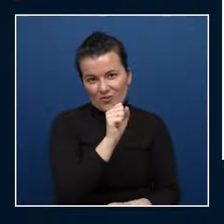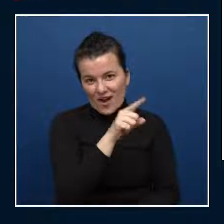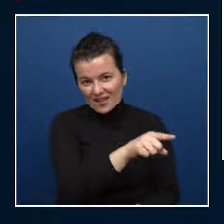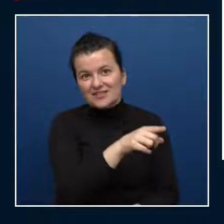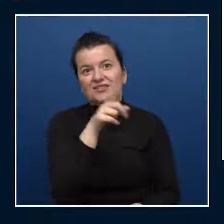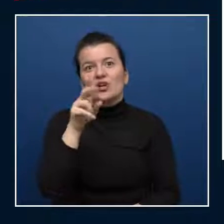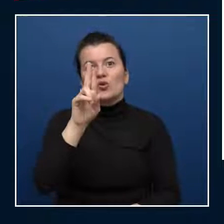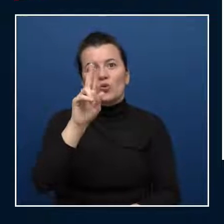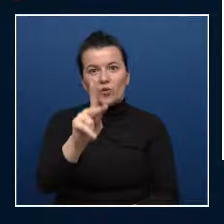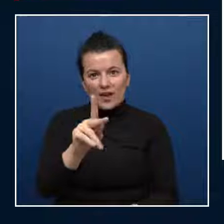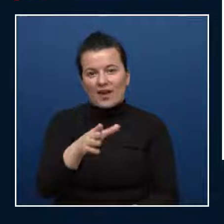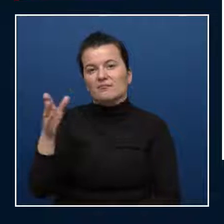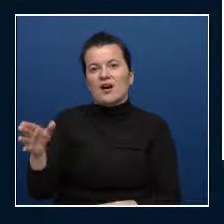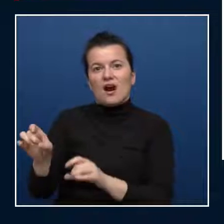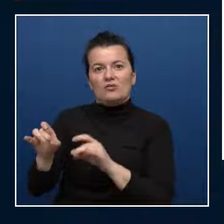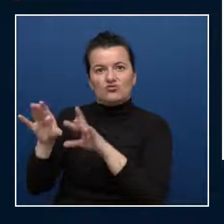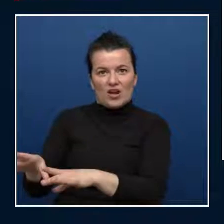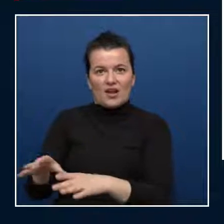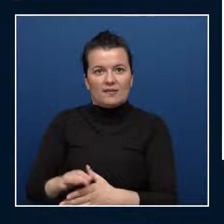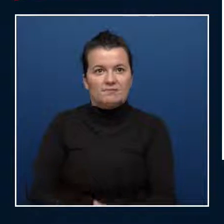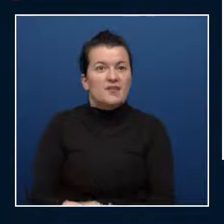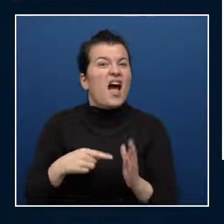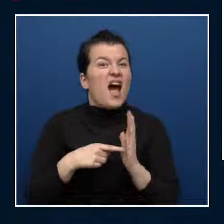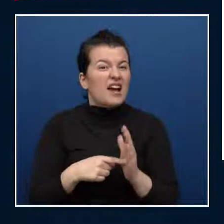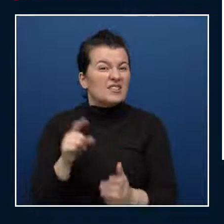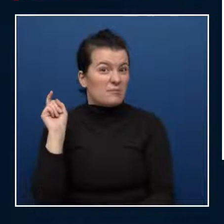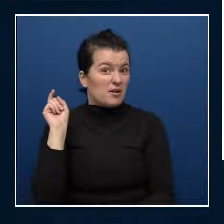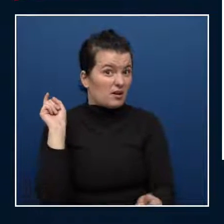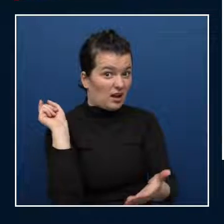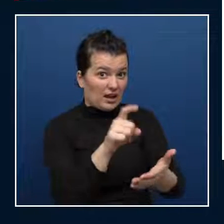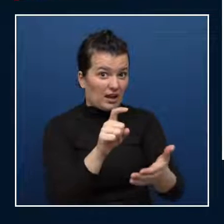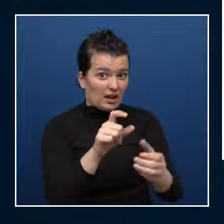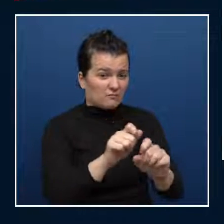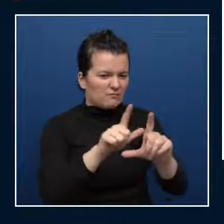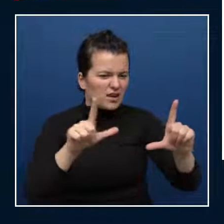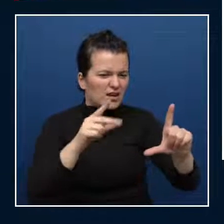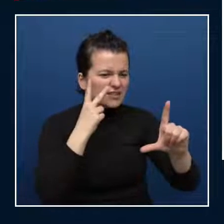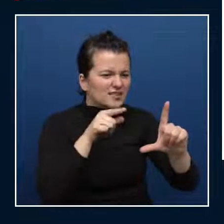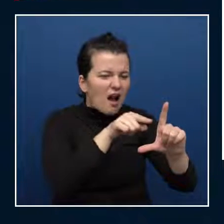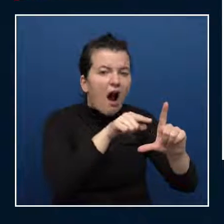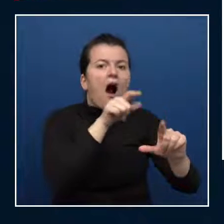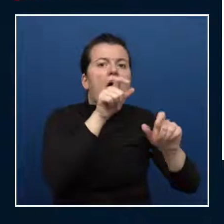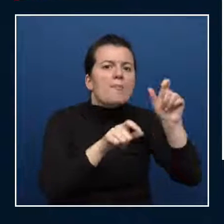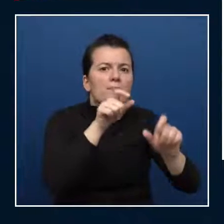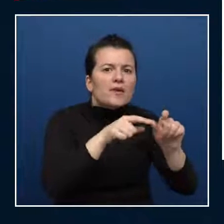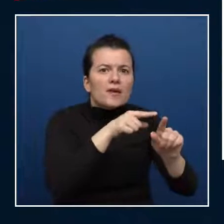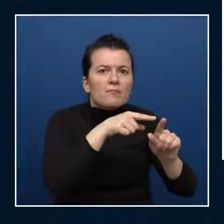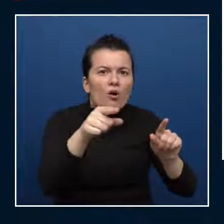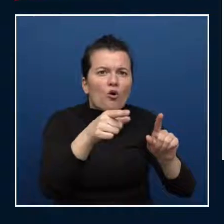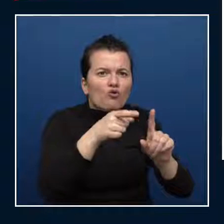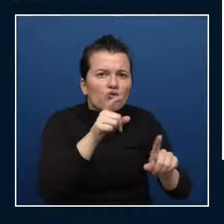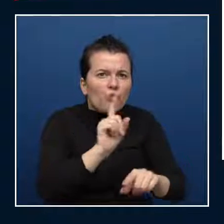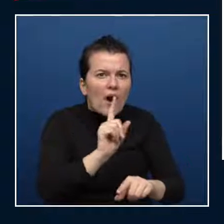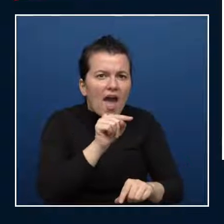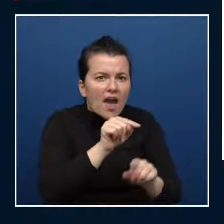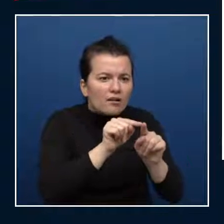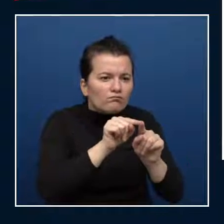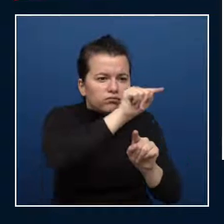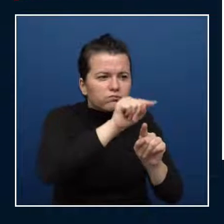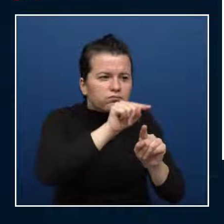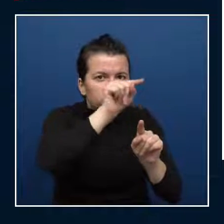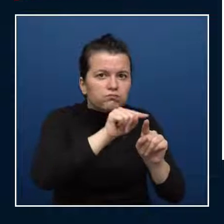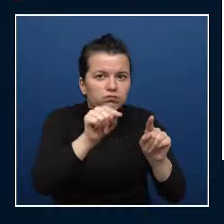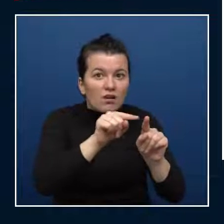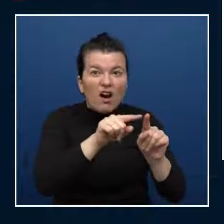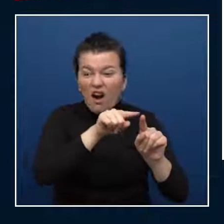click on this endpoint, it actually shows me where all the people that hit it actually were served from. So someone in Australia was actually